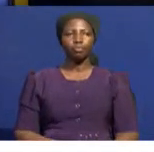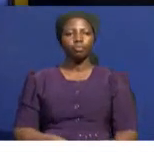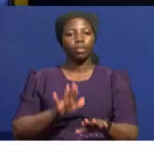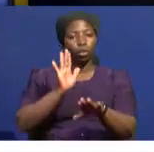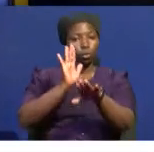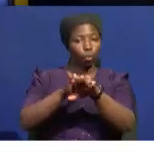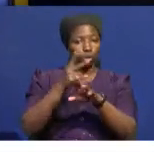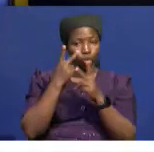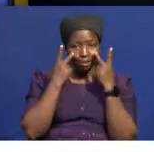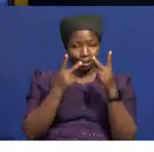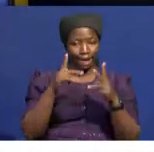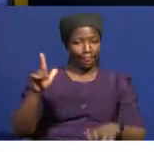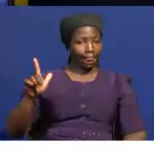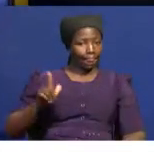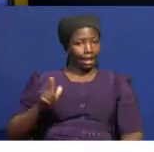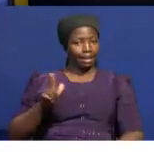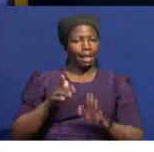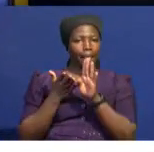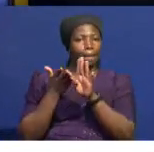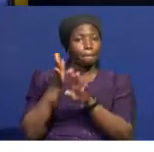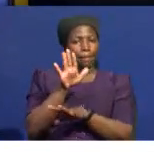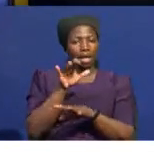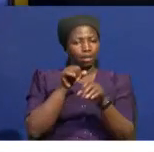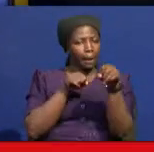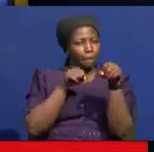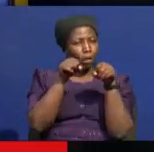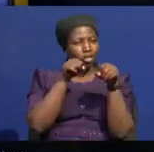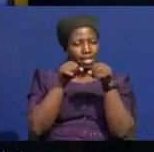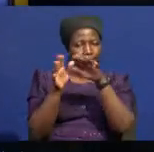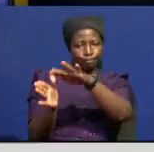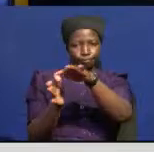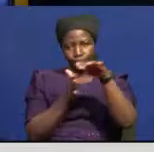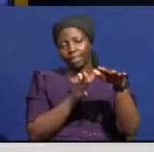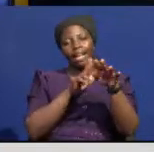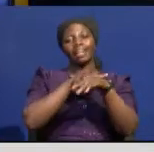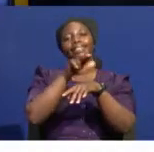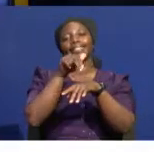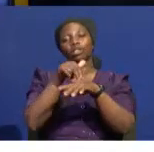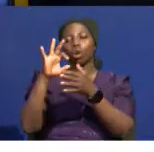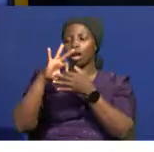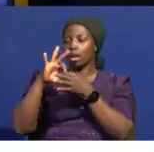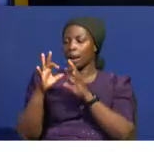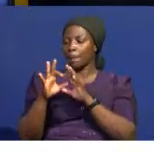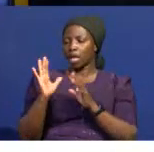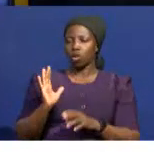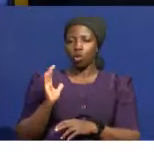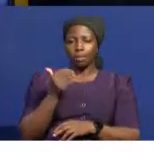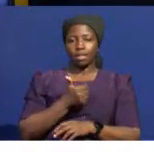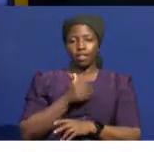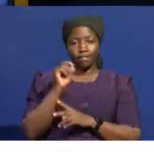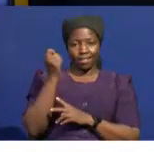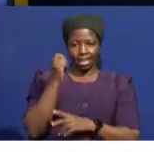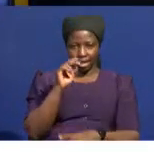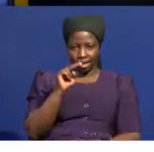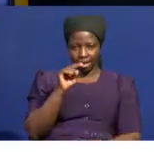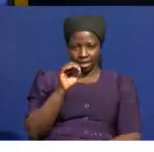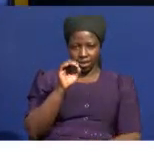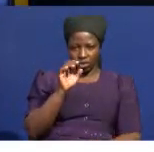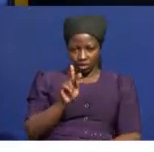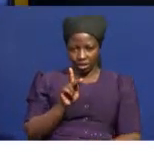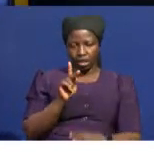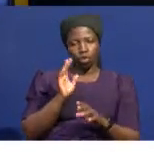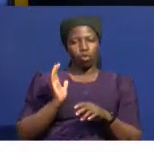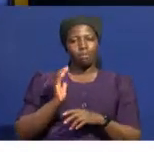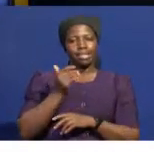Good to see the ladies back on the scene as well. Now, the National Olympic Committee of Kenya, NOC Committee,